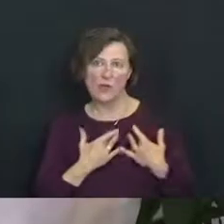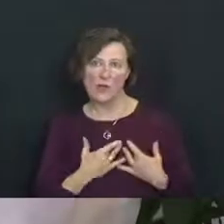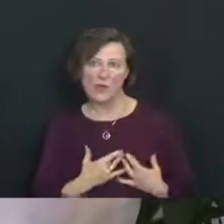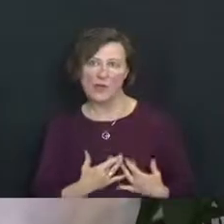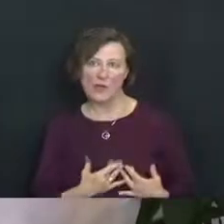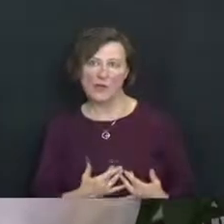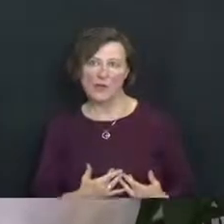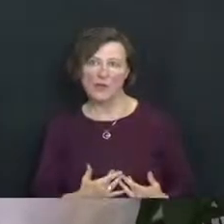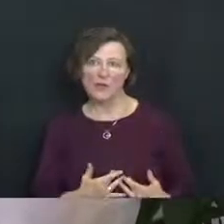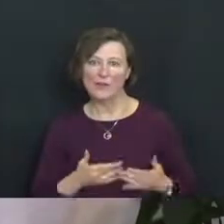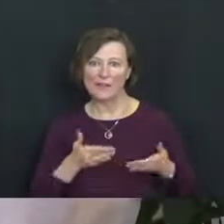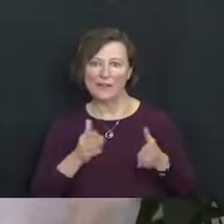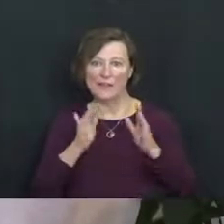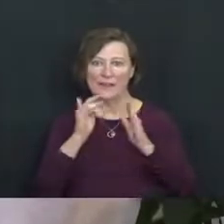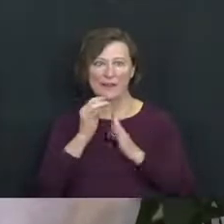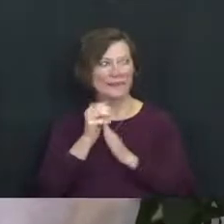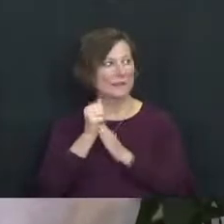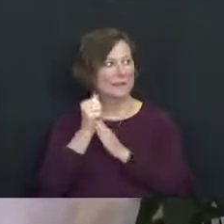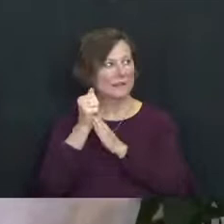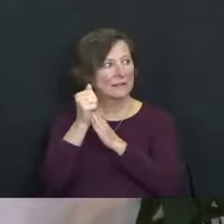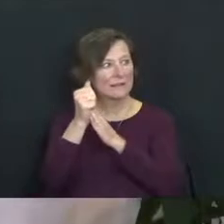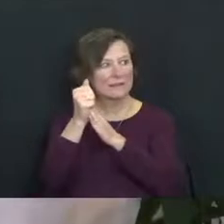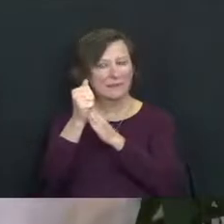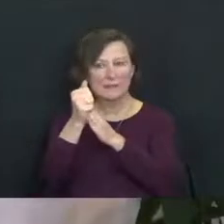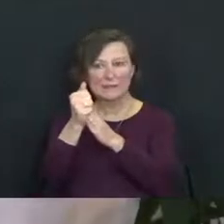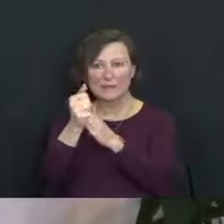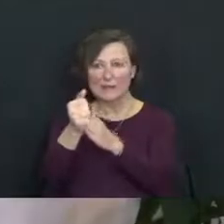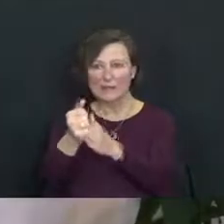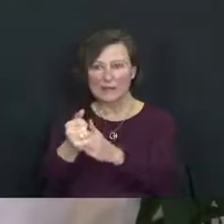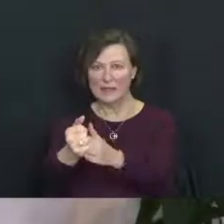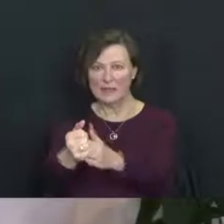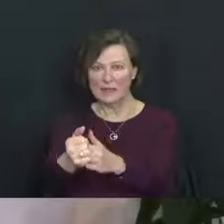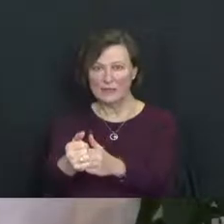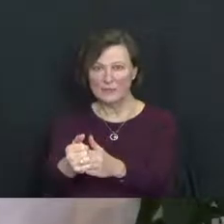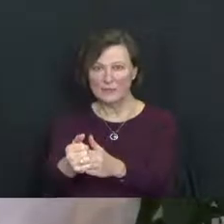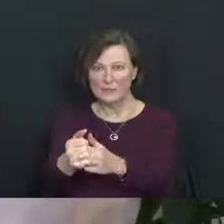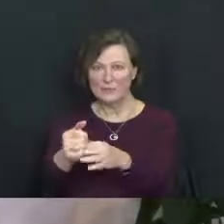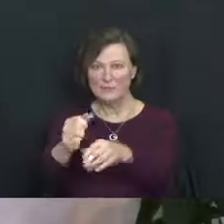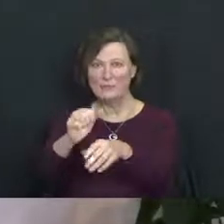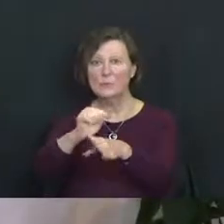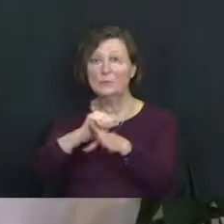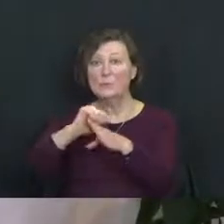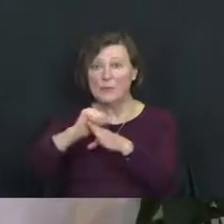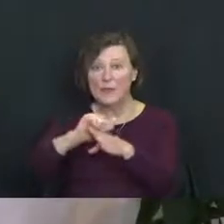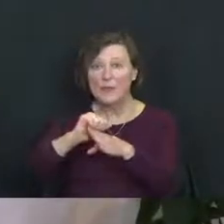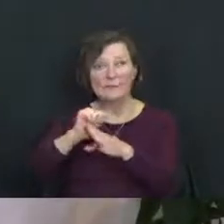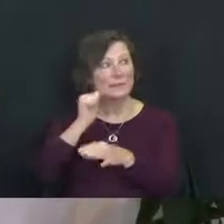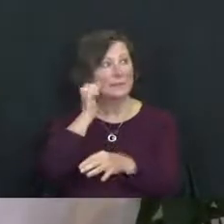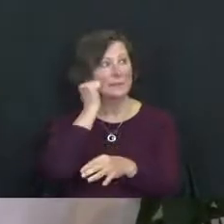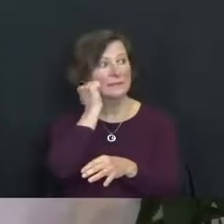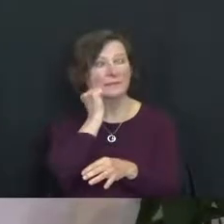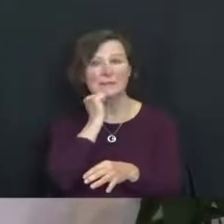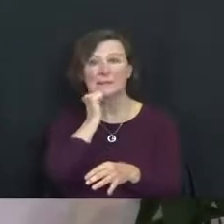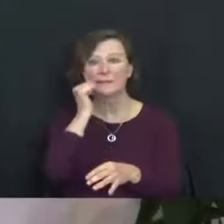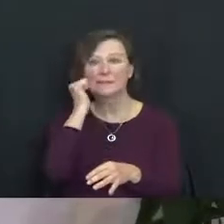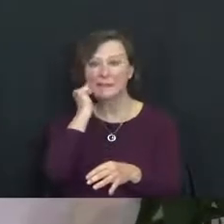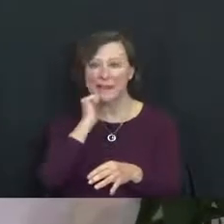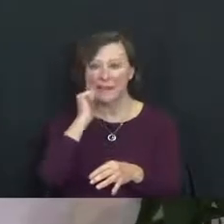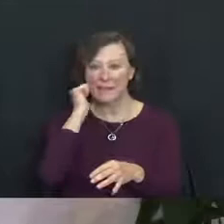and let it guide you. Let it be practiced daily in your